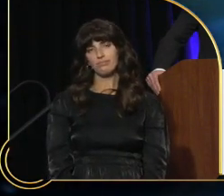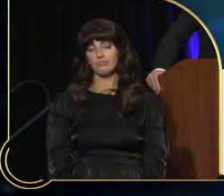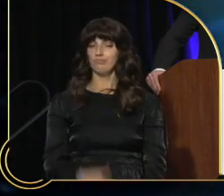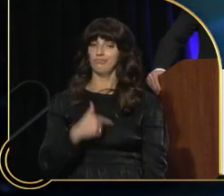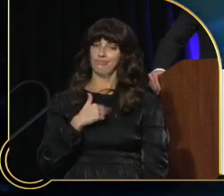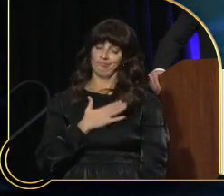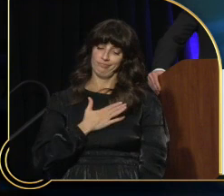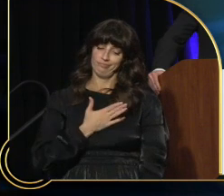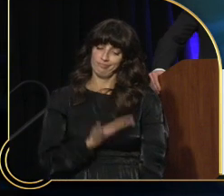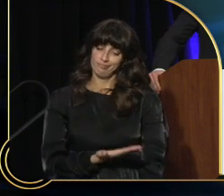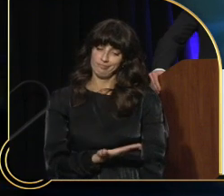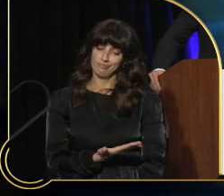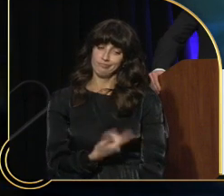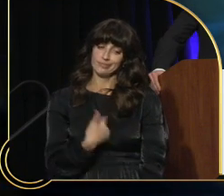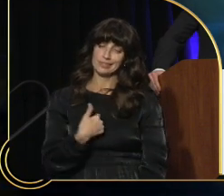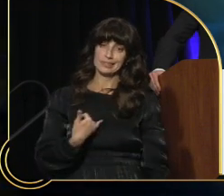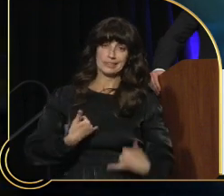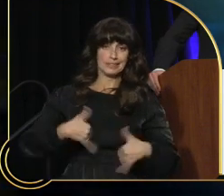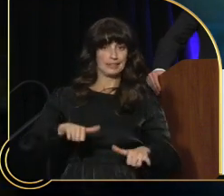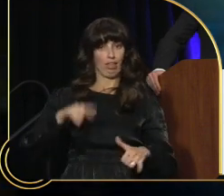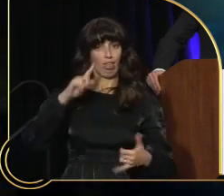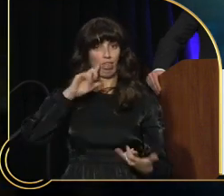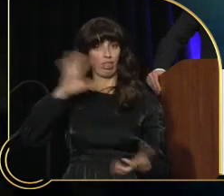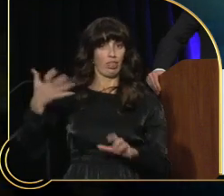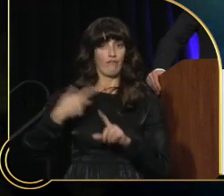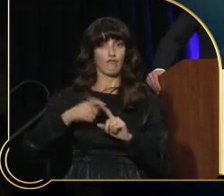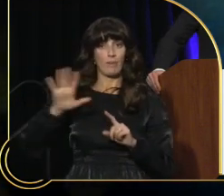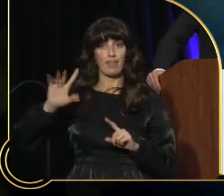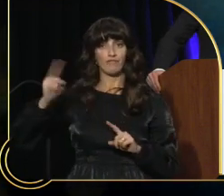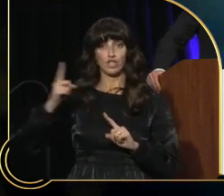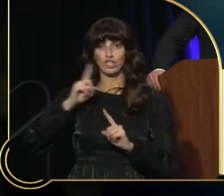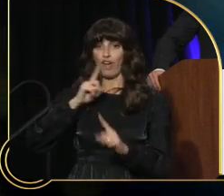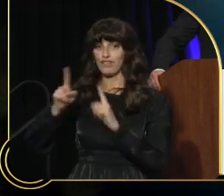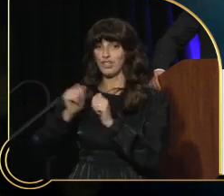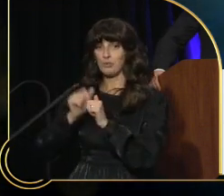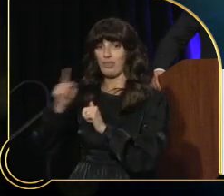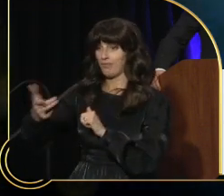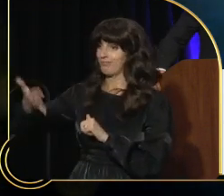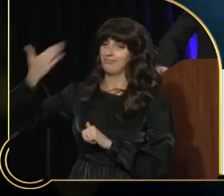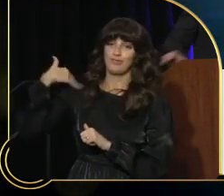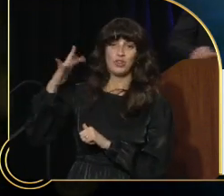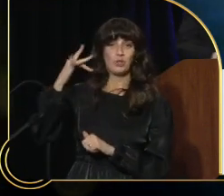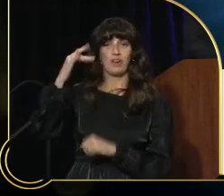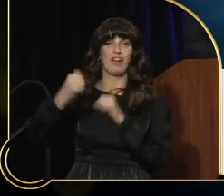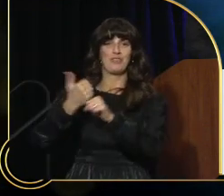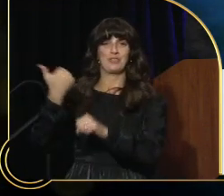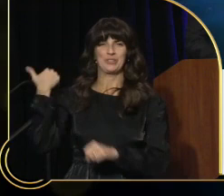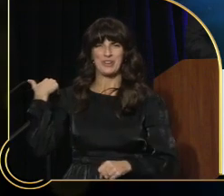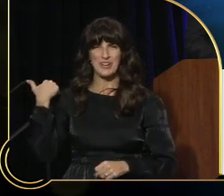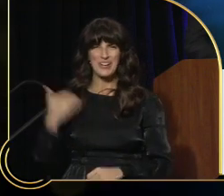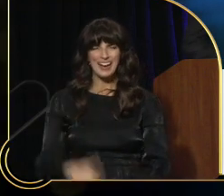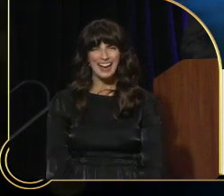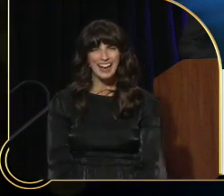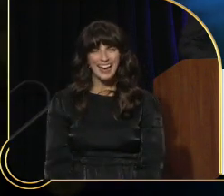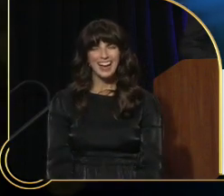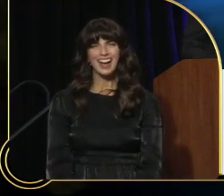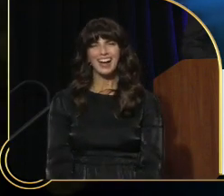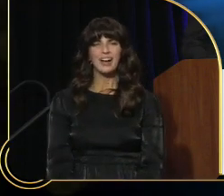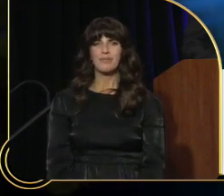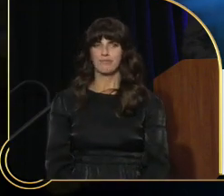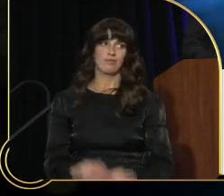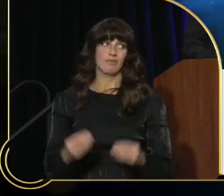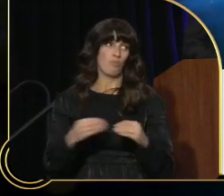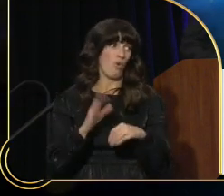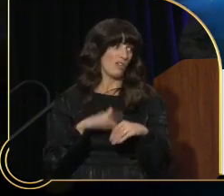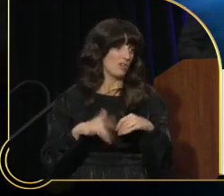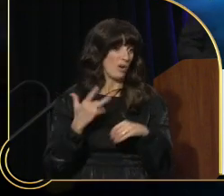admit, I'm still a little bit thrown by that first conversation I had with Ira 25 years ago, more than